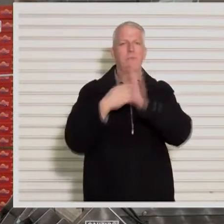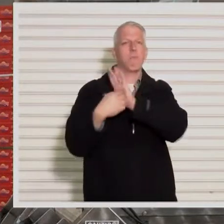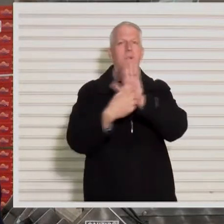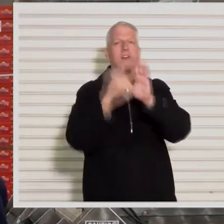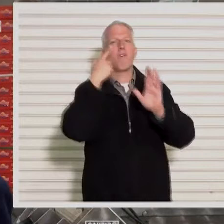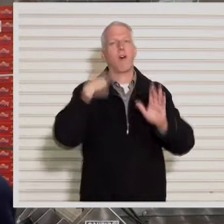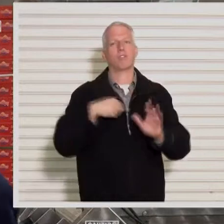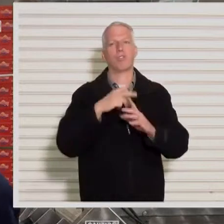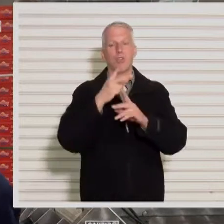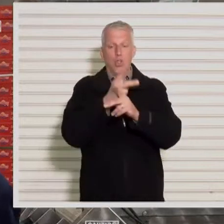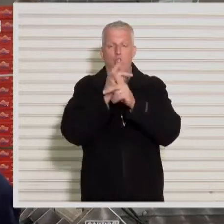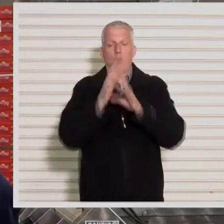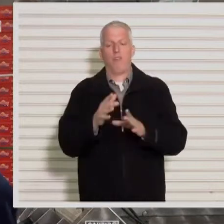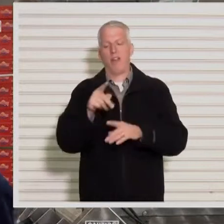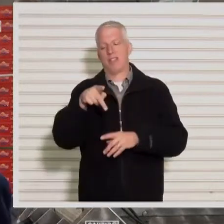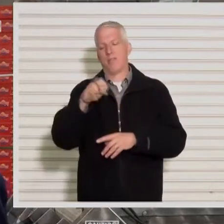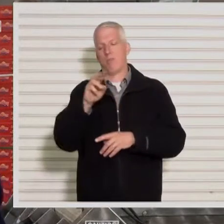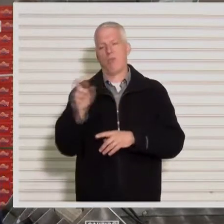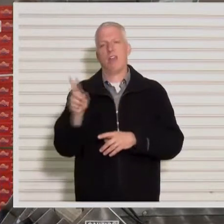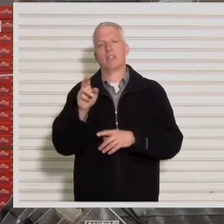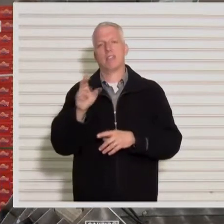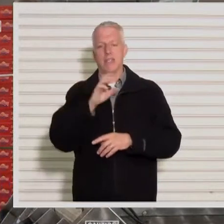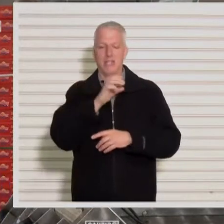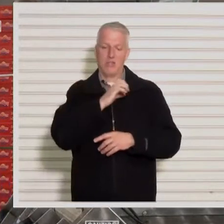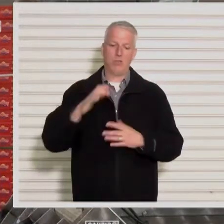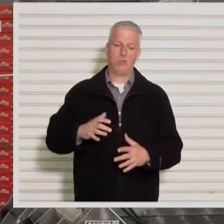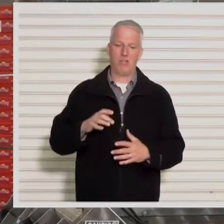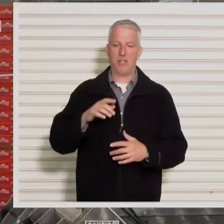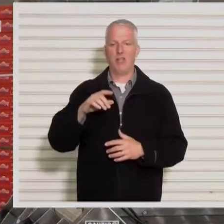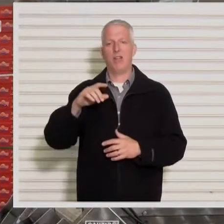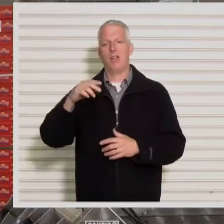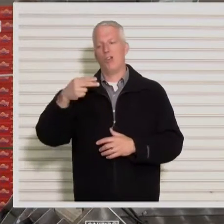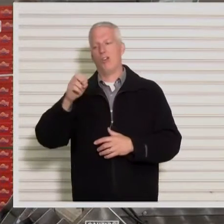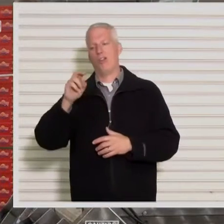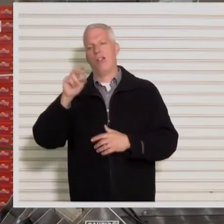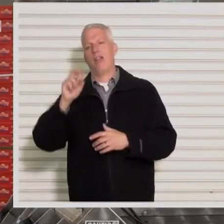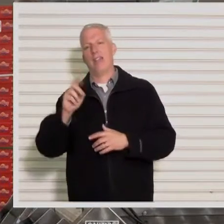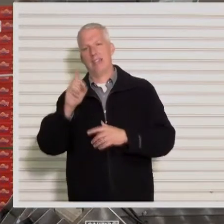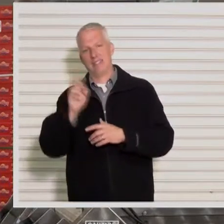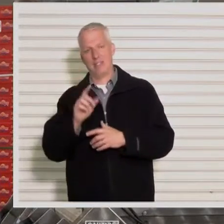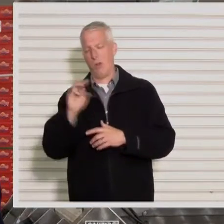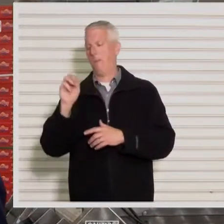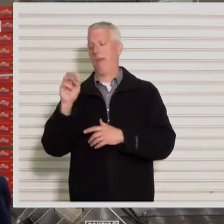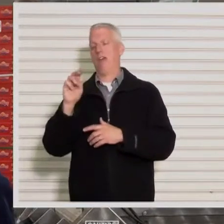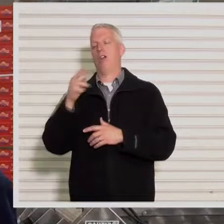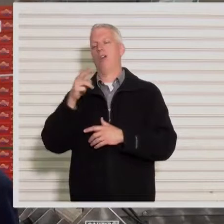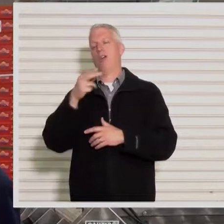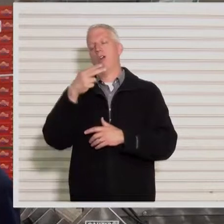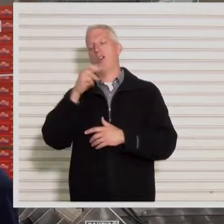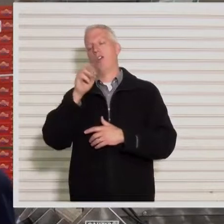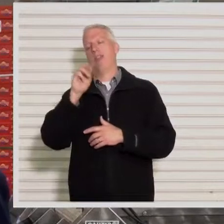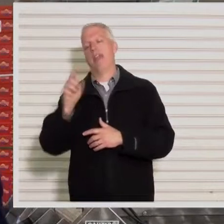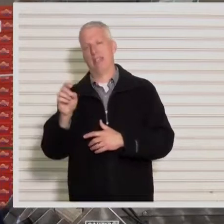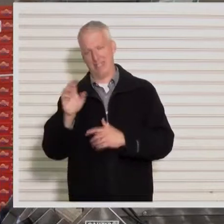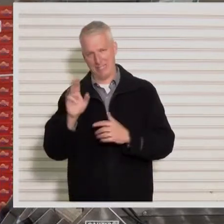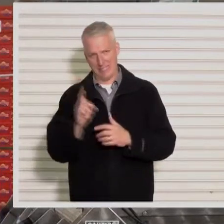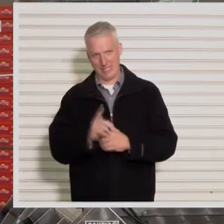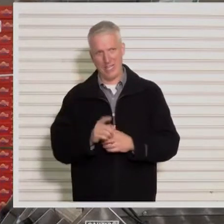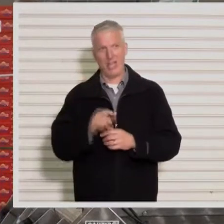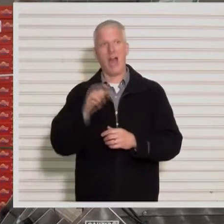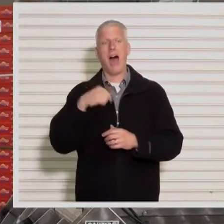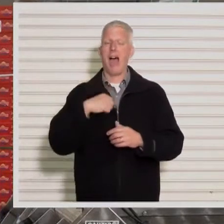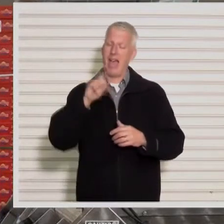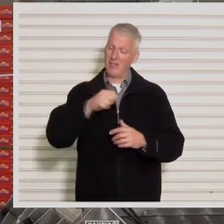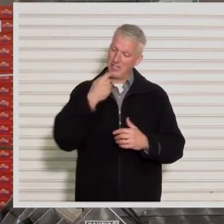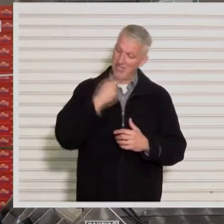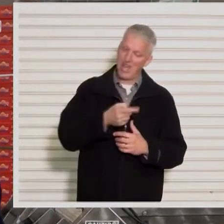Supervisor Perez, Assemblymember Garcia, the Mayor Steve Hernandez is here, and Chairman Mike. I got to